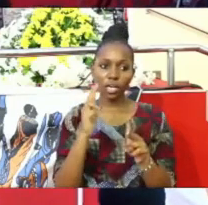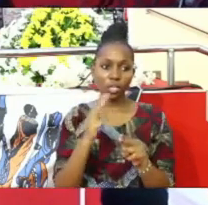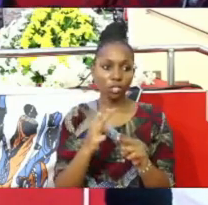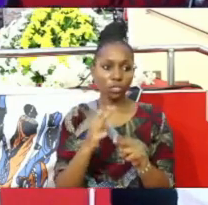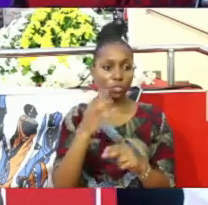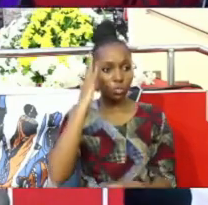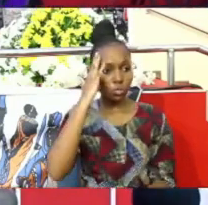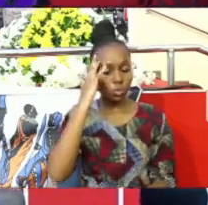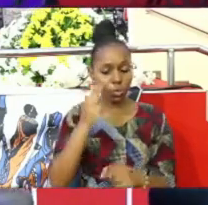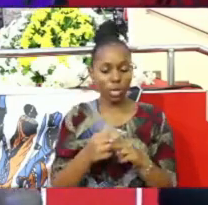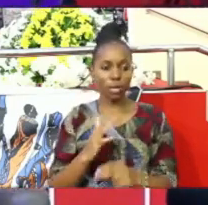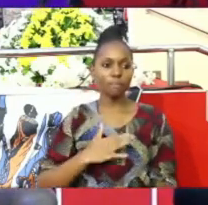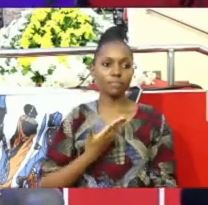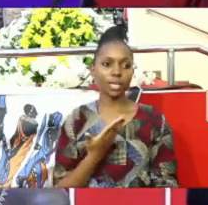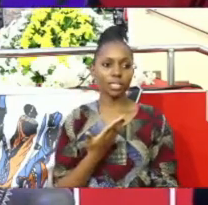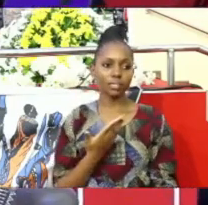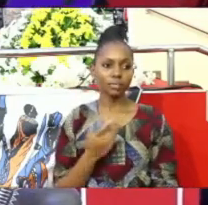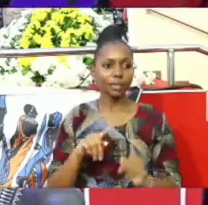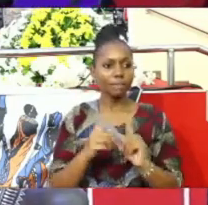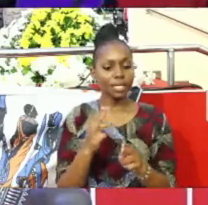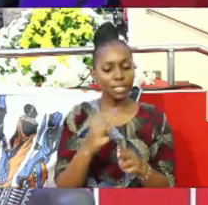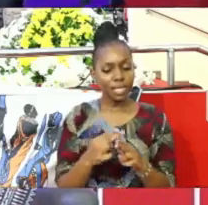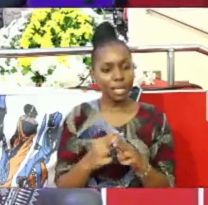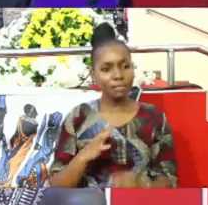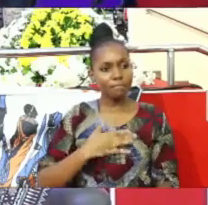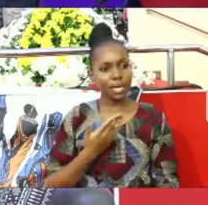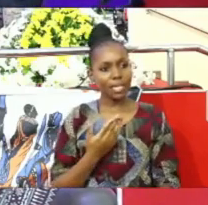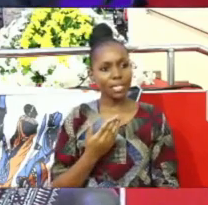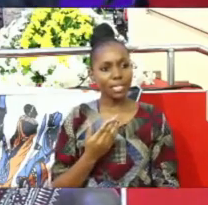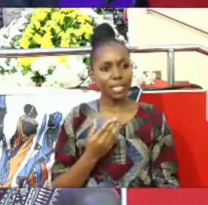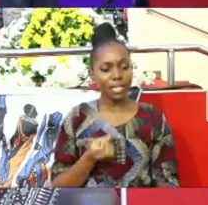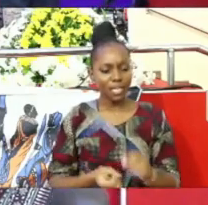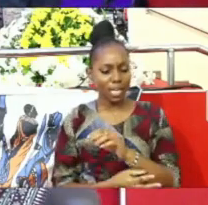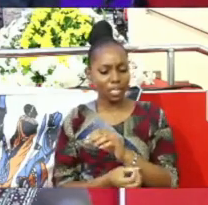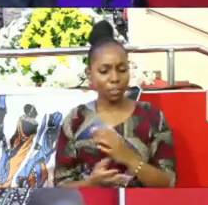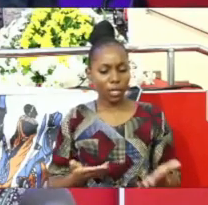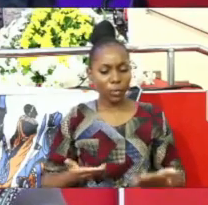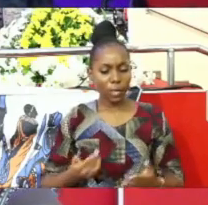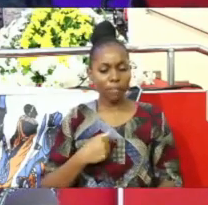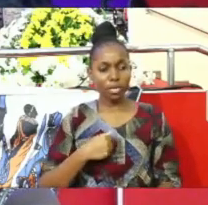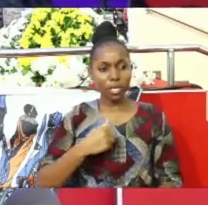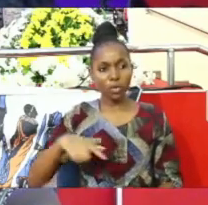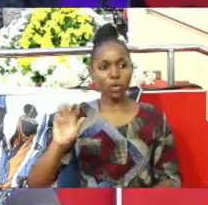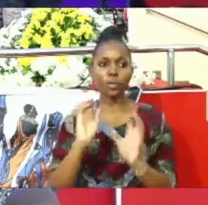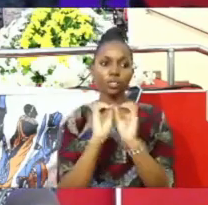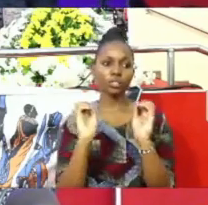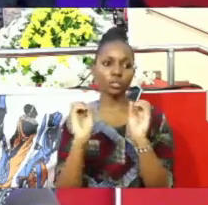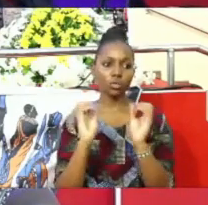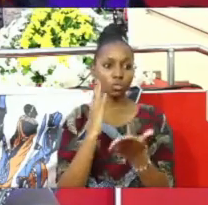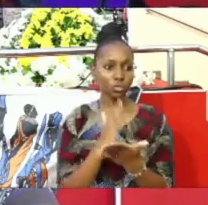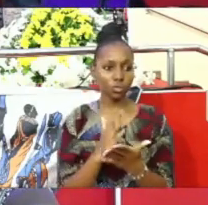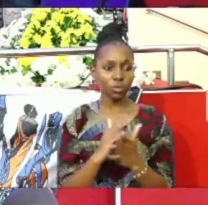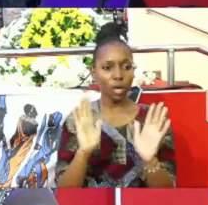jina langu. But my name does not define where I'm heading to. Lakini jina langu haliamaanishi ni wapi ninapoenda.